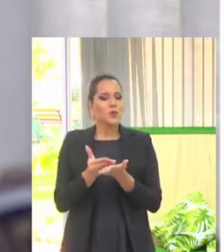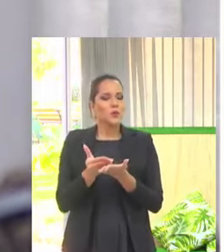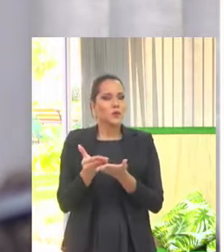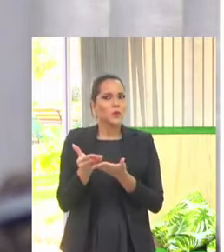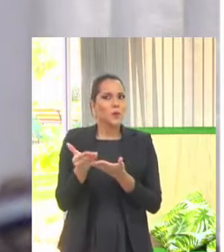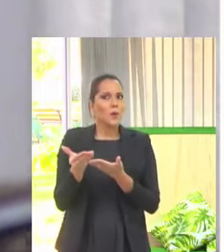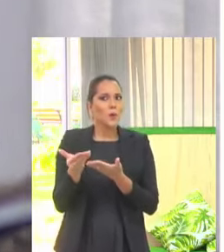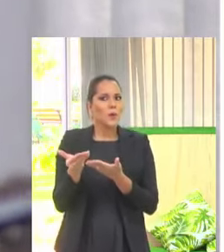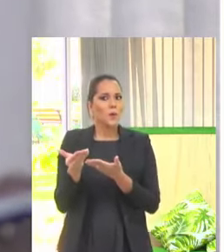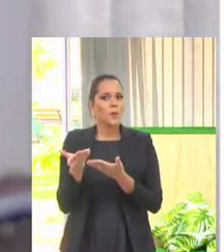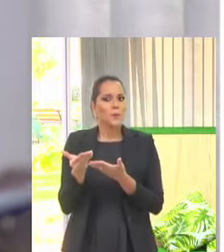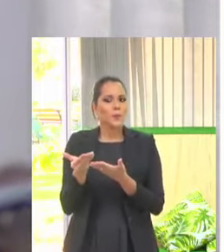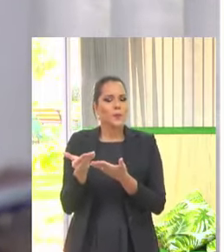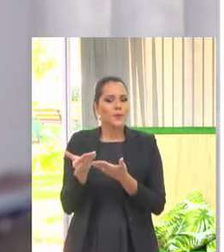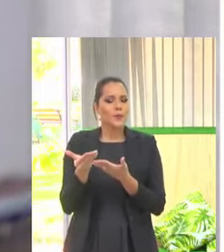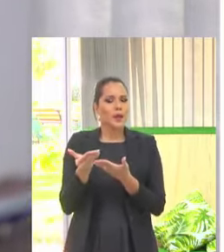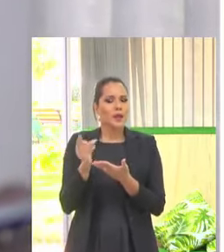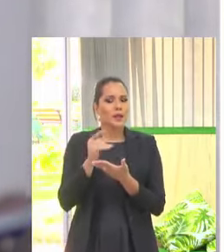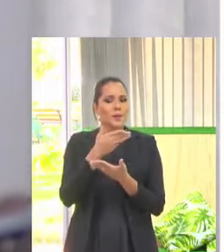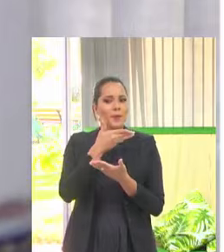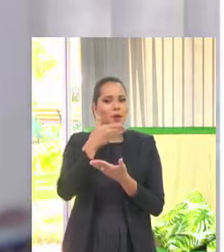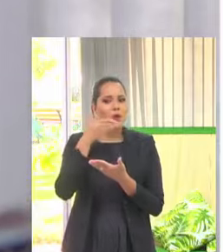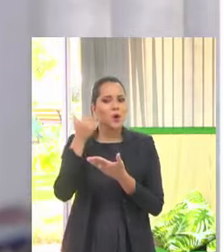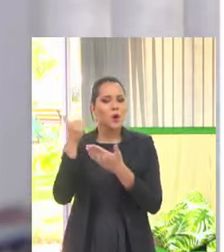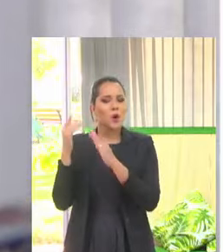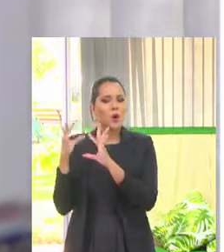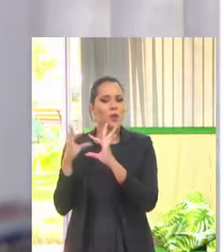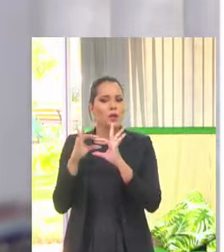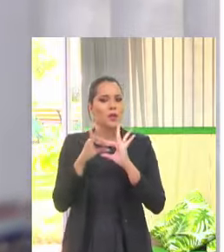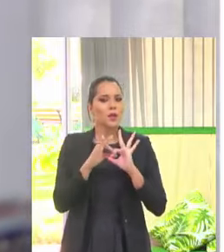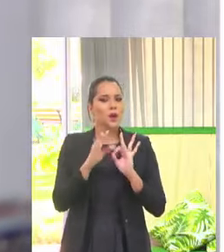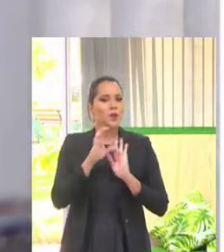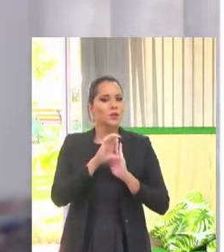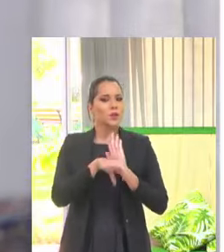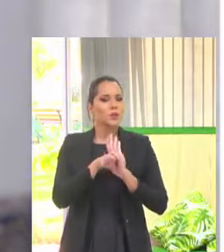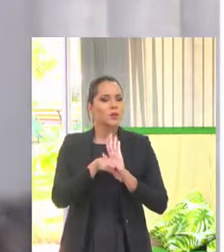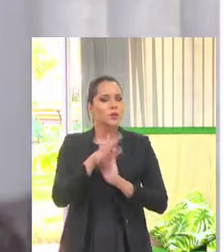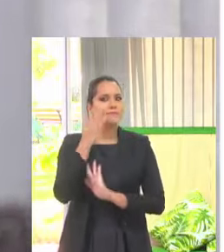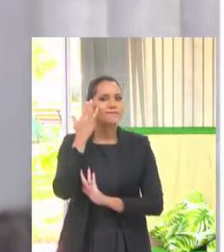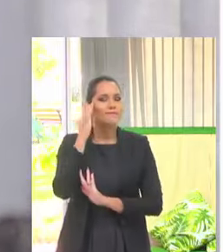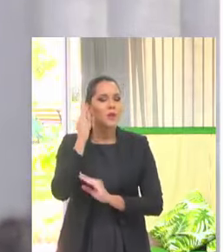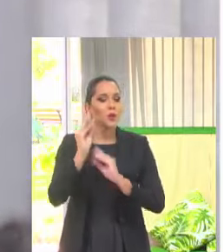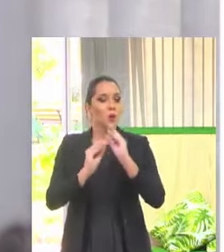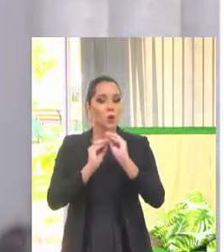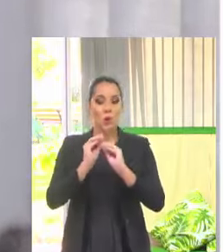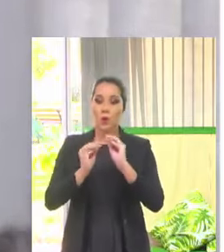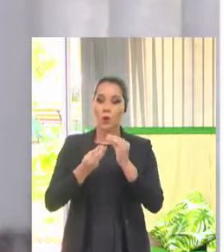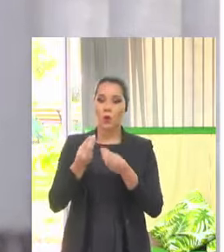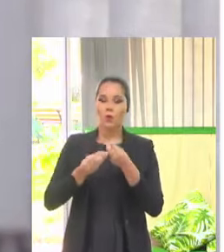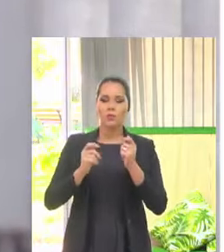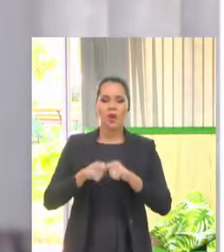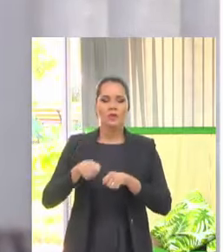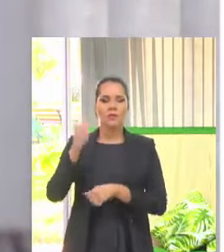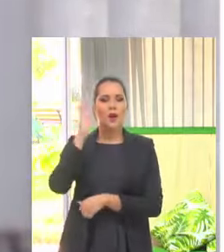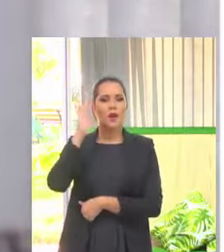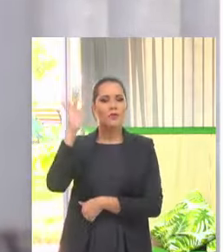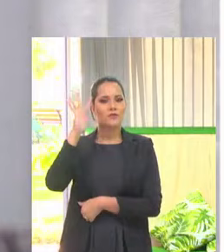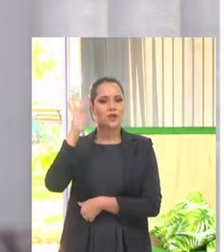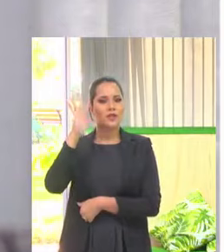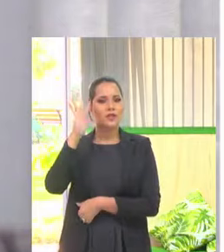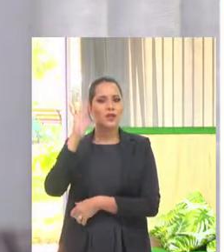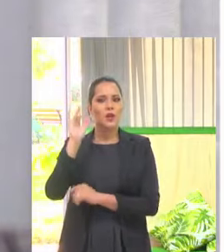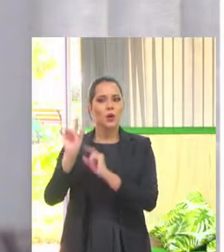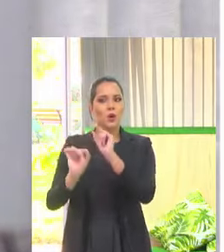better connect with the concept, understand how it could reflect the Brazilian reality on